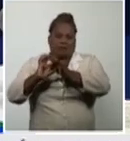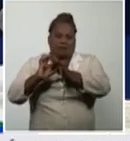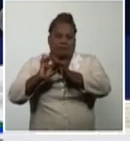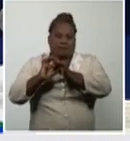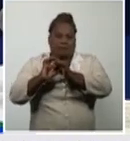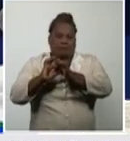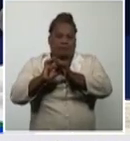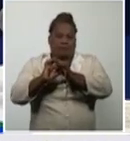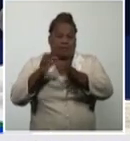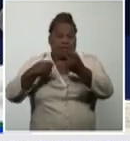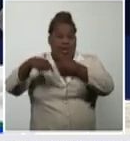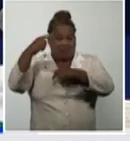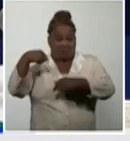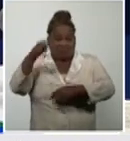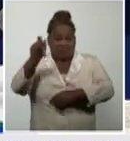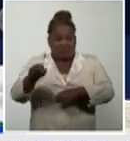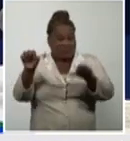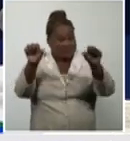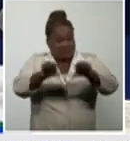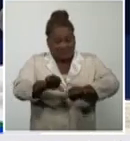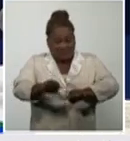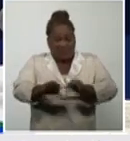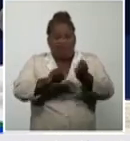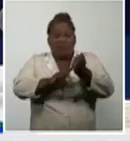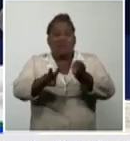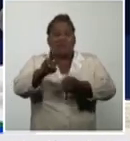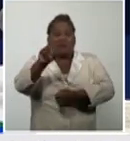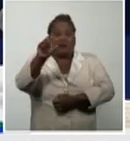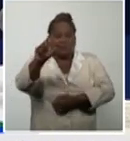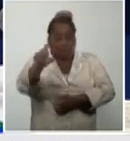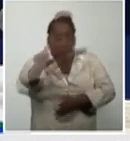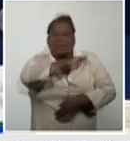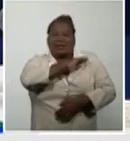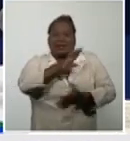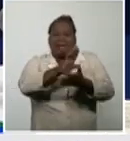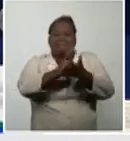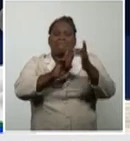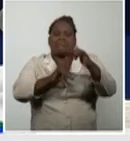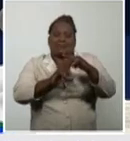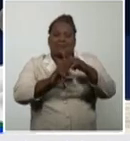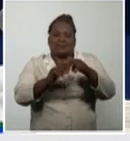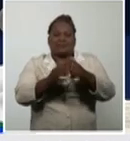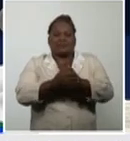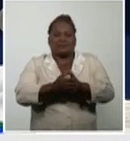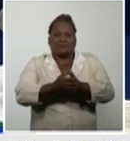condition, the same number as yesterday.